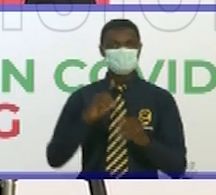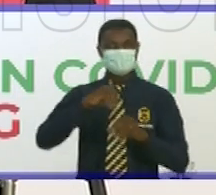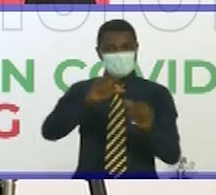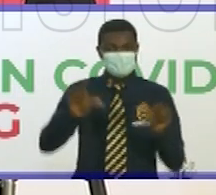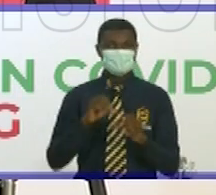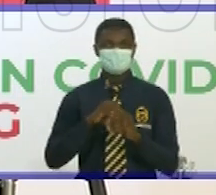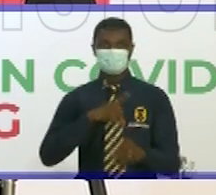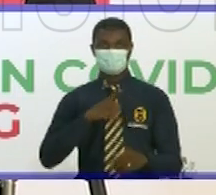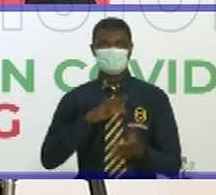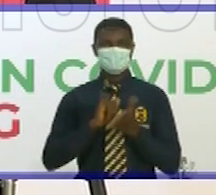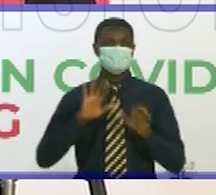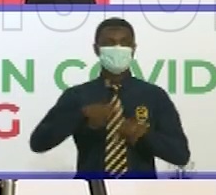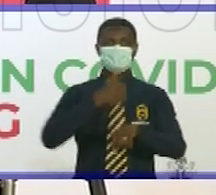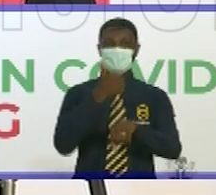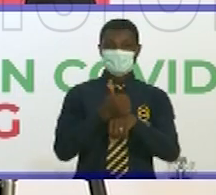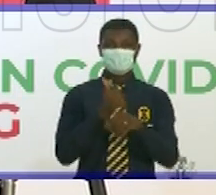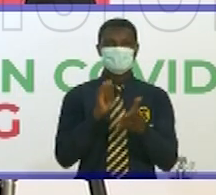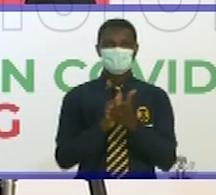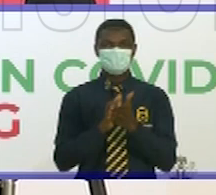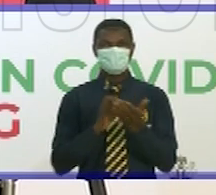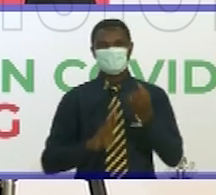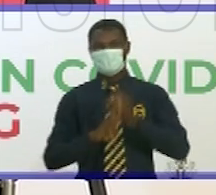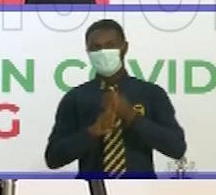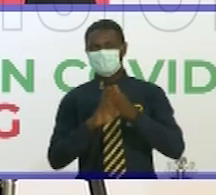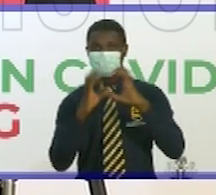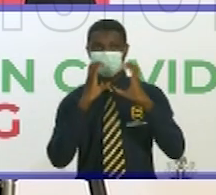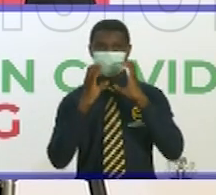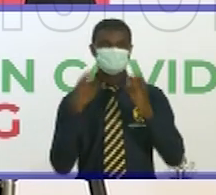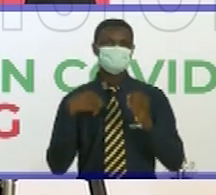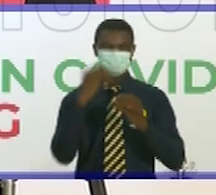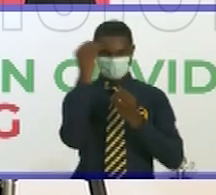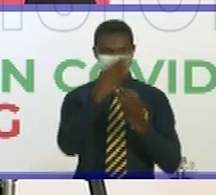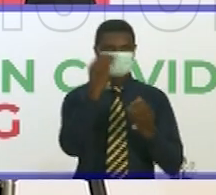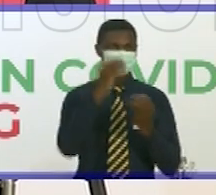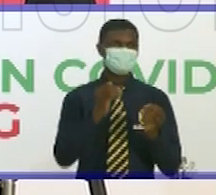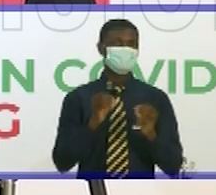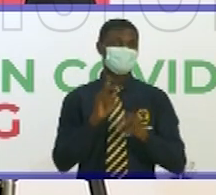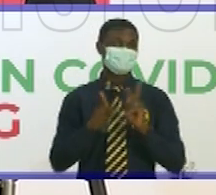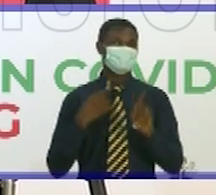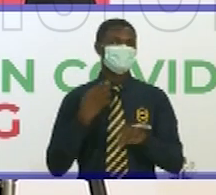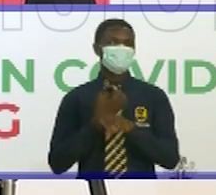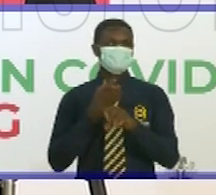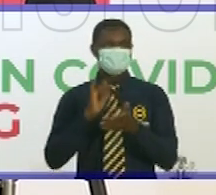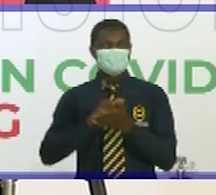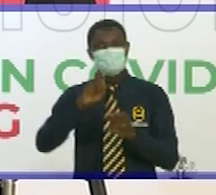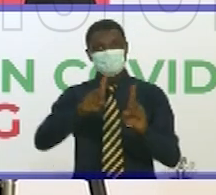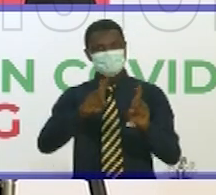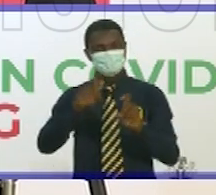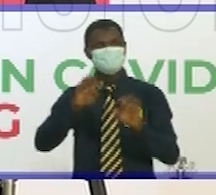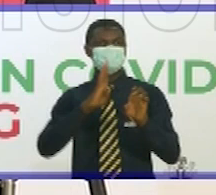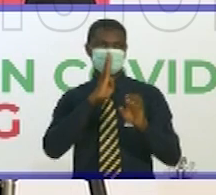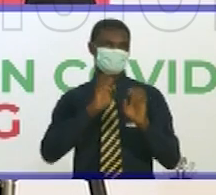in place in relation to risk communication, for instance, in relation to additional testing, and as well as